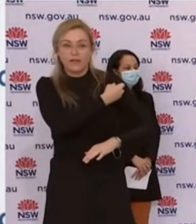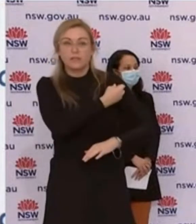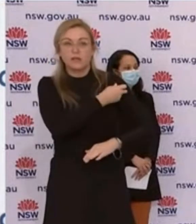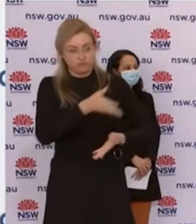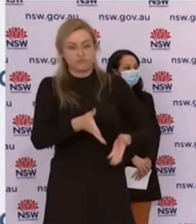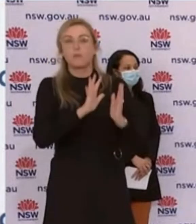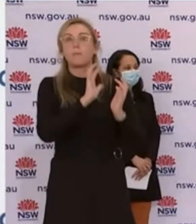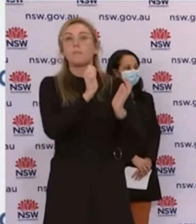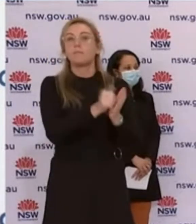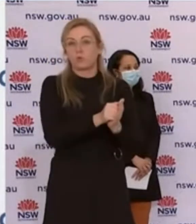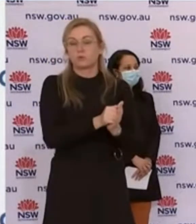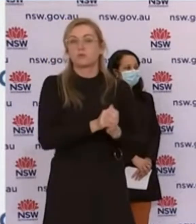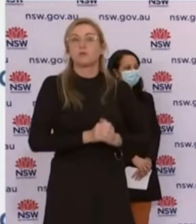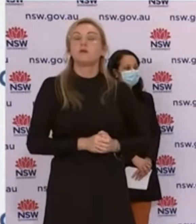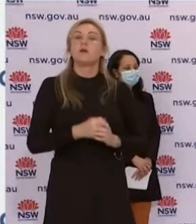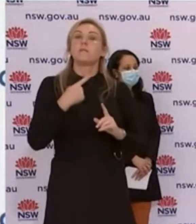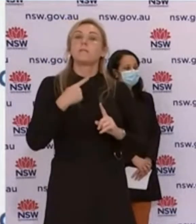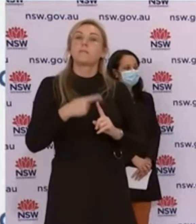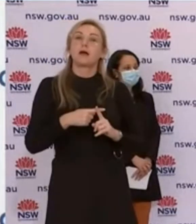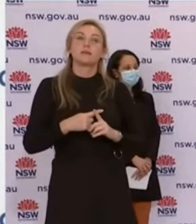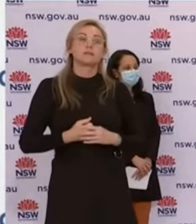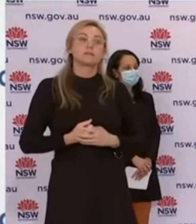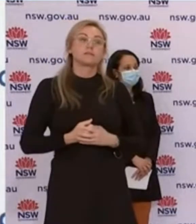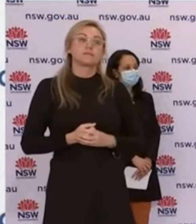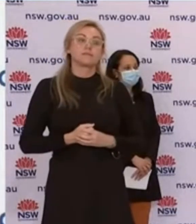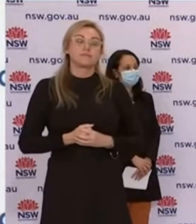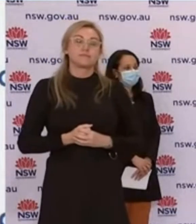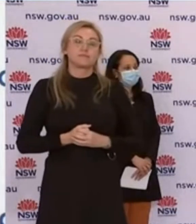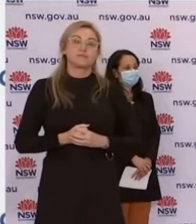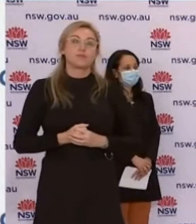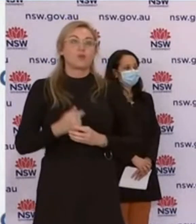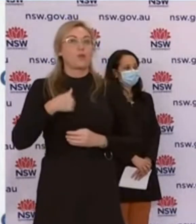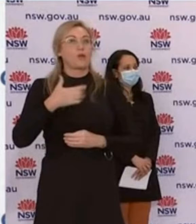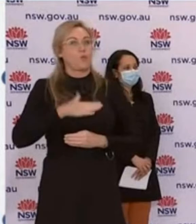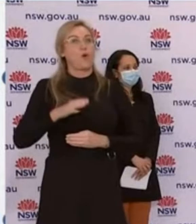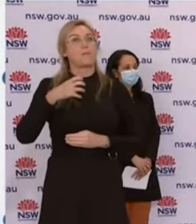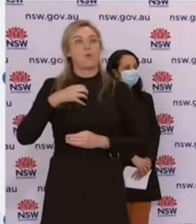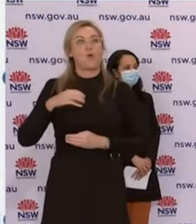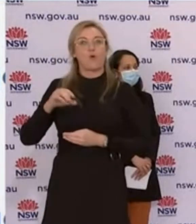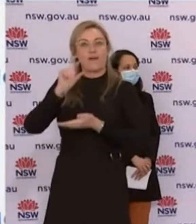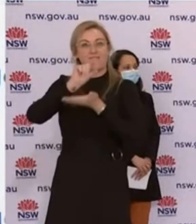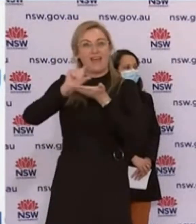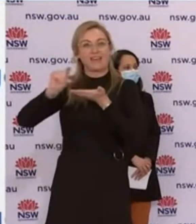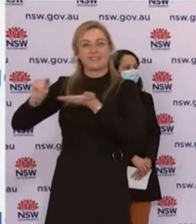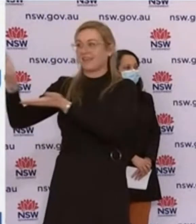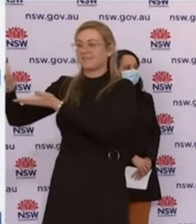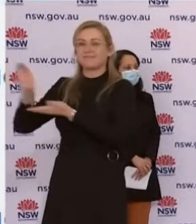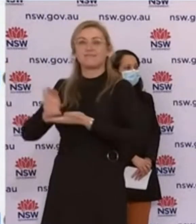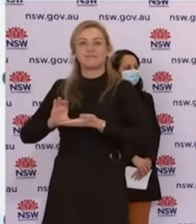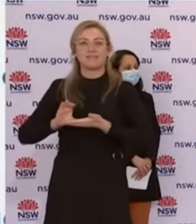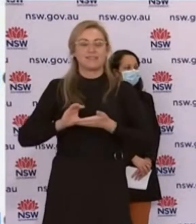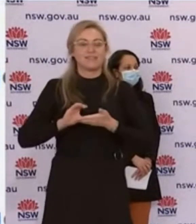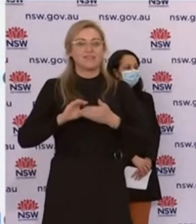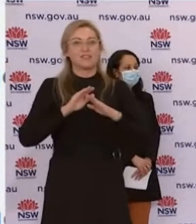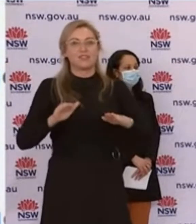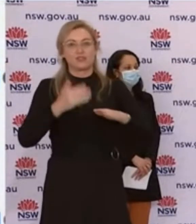so. And of course, what we would also love when it's available is more vaccine, because obviously children under